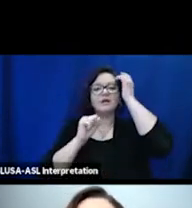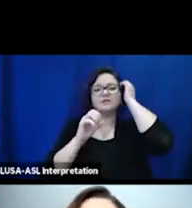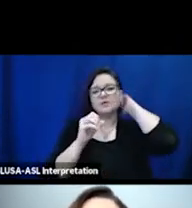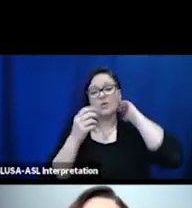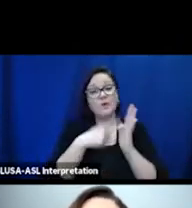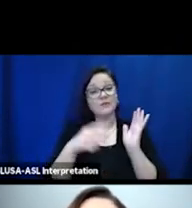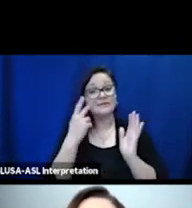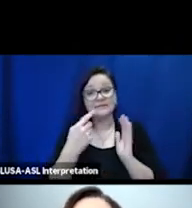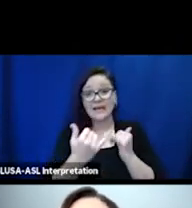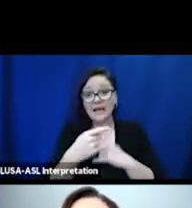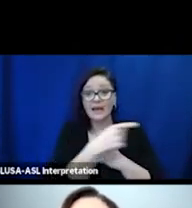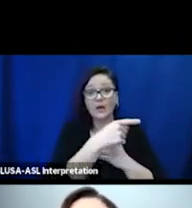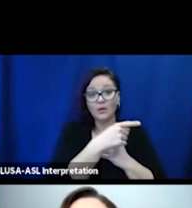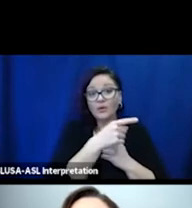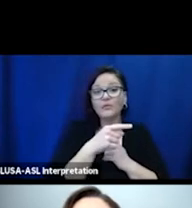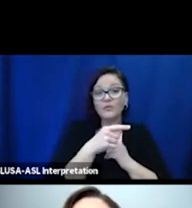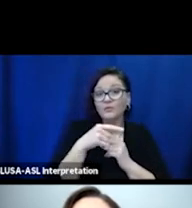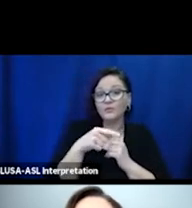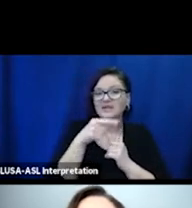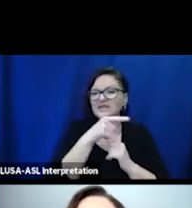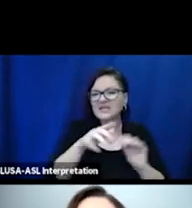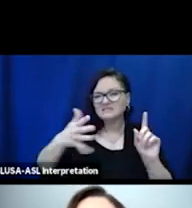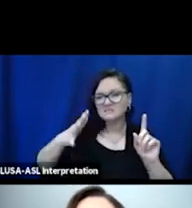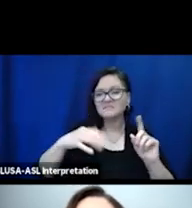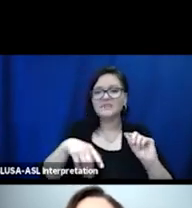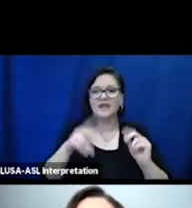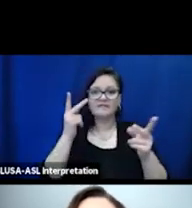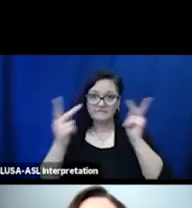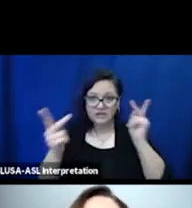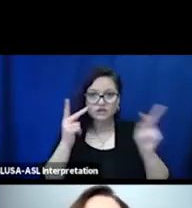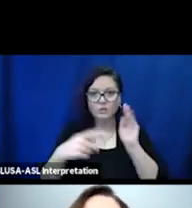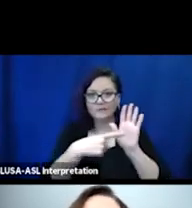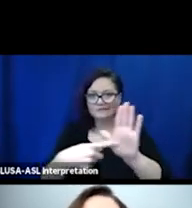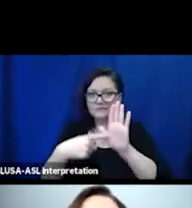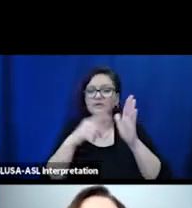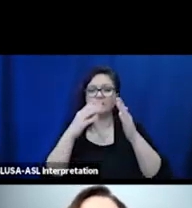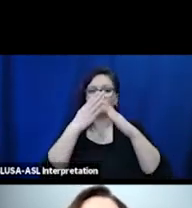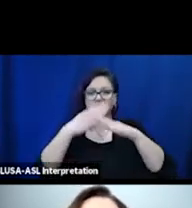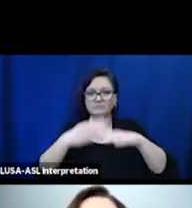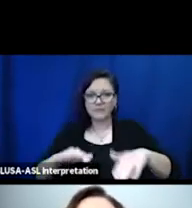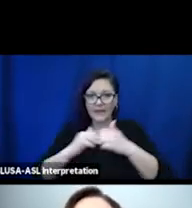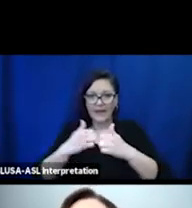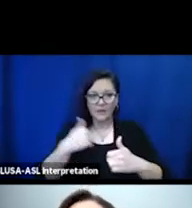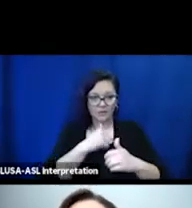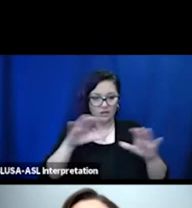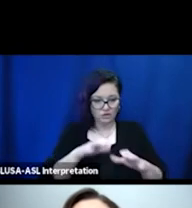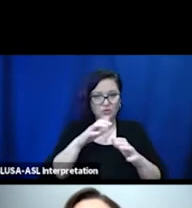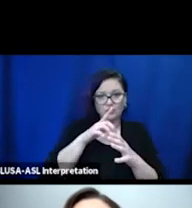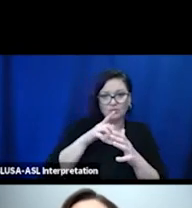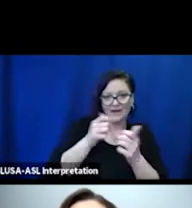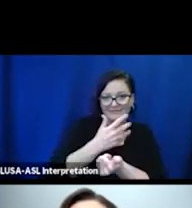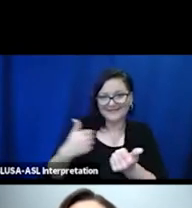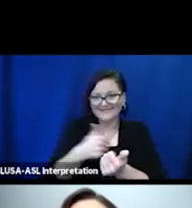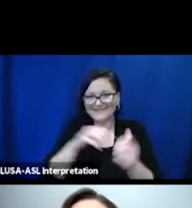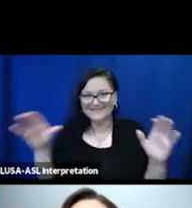you're seeing on the screen here, this is kind of a very visual way of breaking down how we do what we do. Everything in the